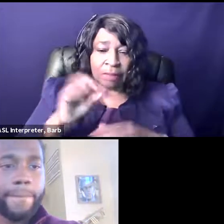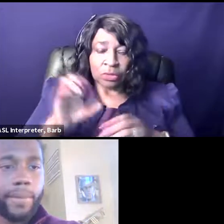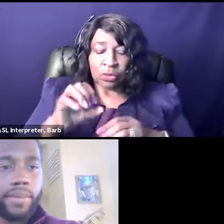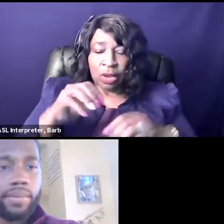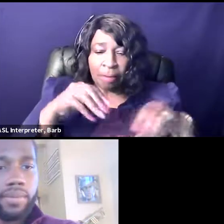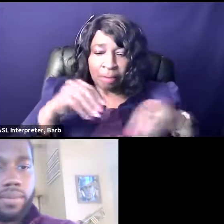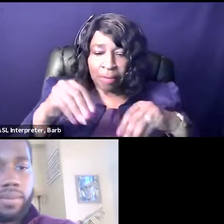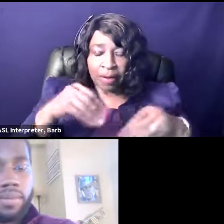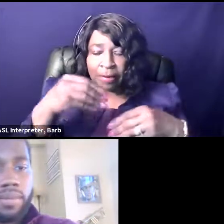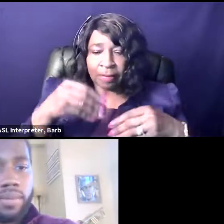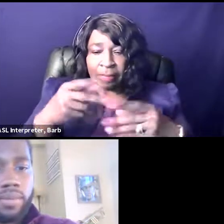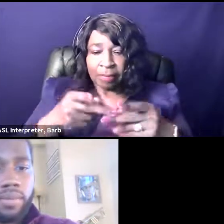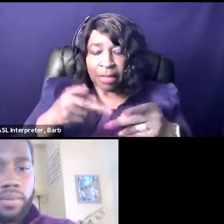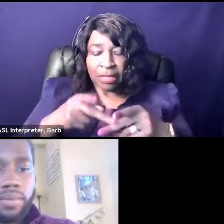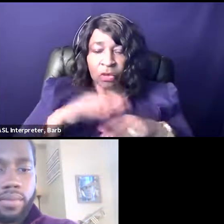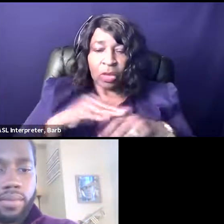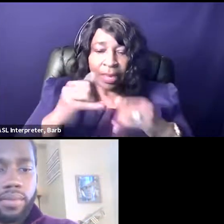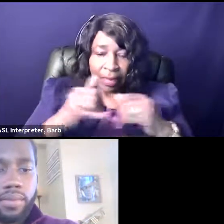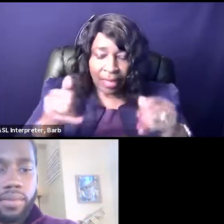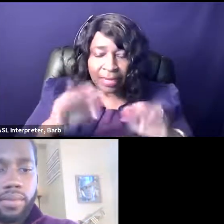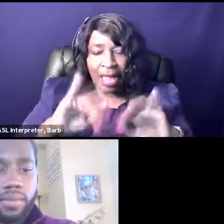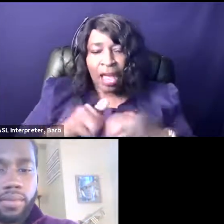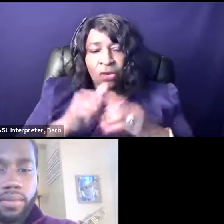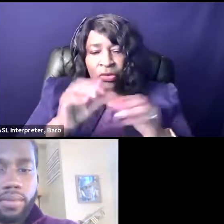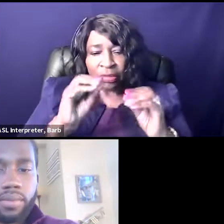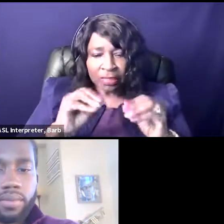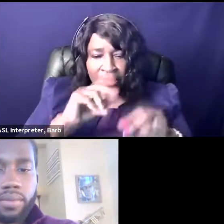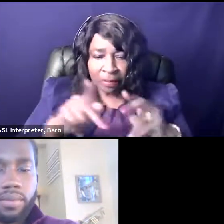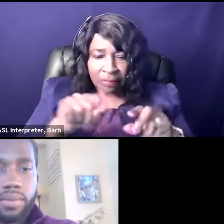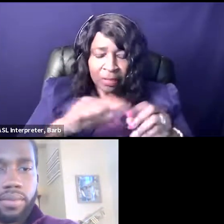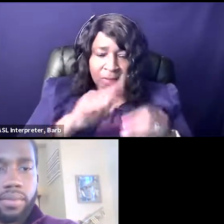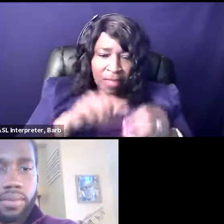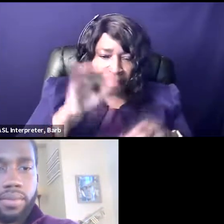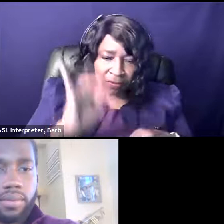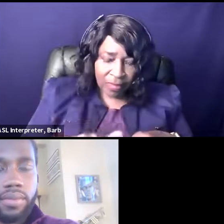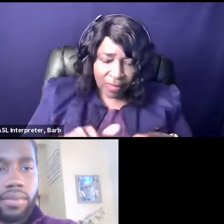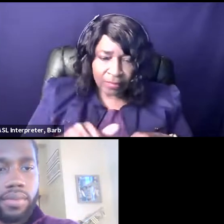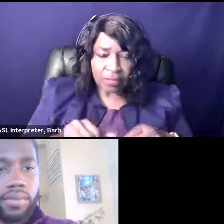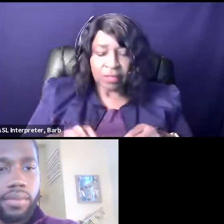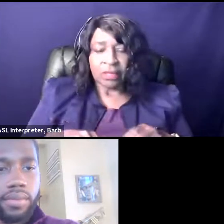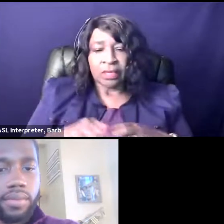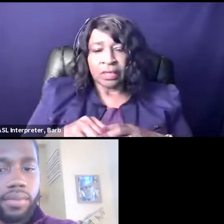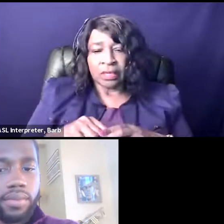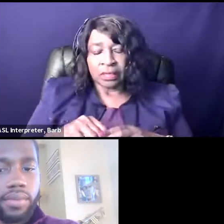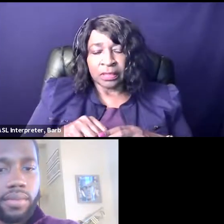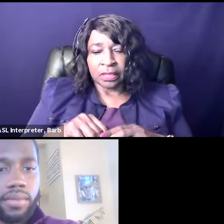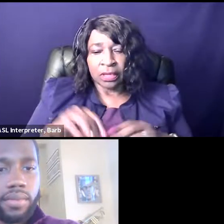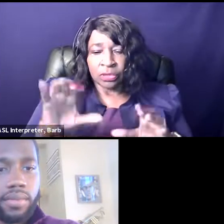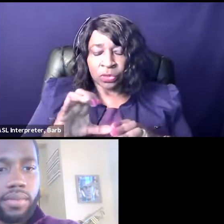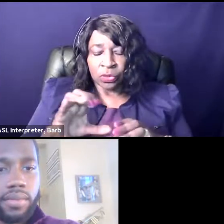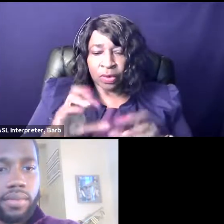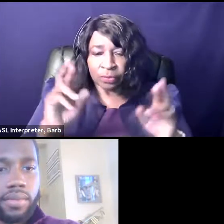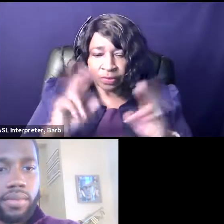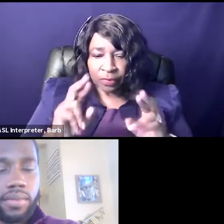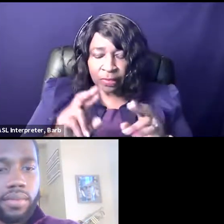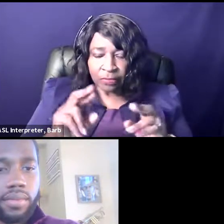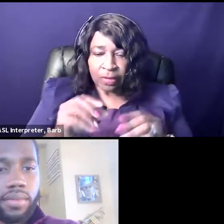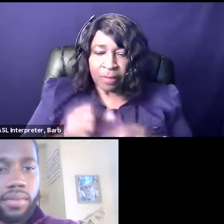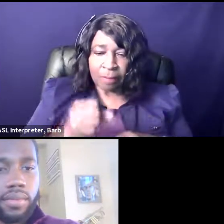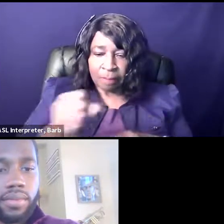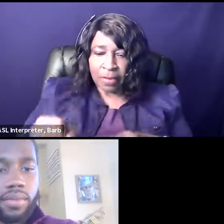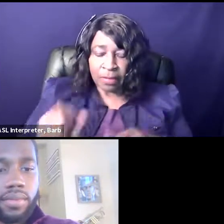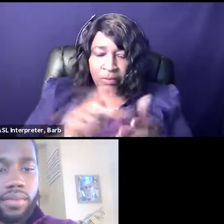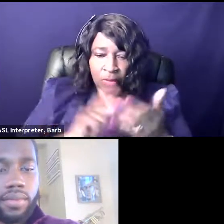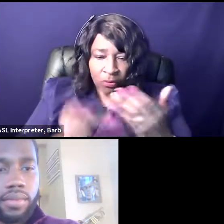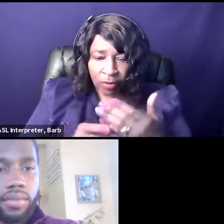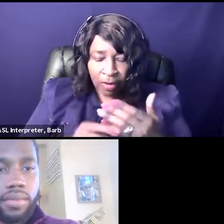you educate people about that? Doing appliance replacement programs. And so there is, again, this kind of